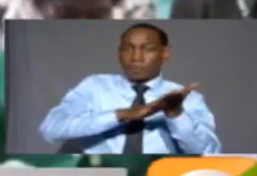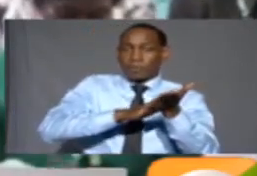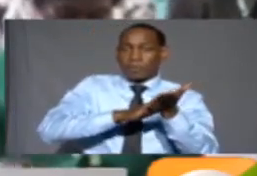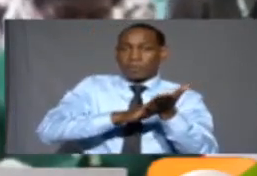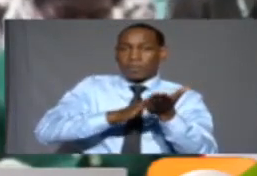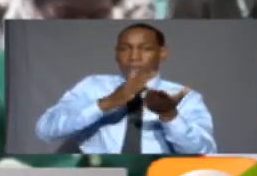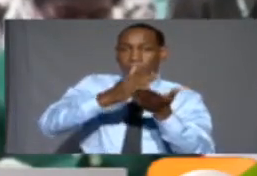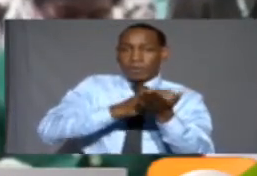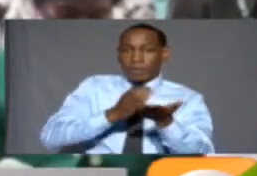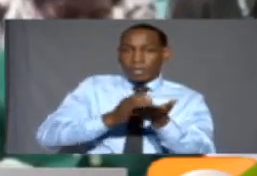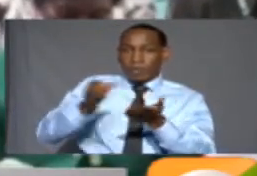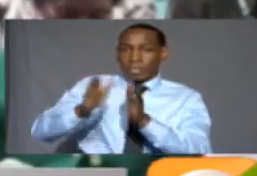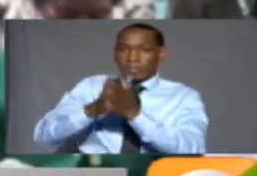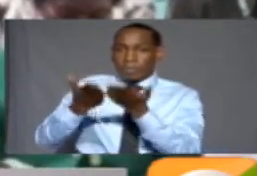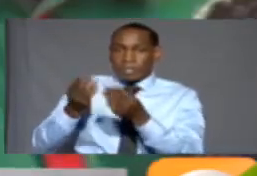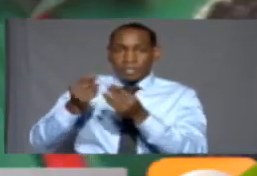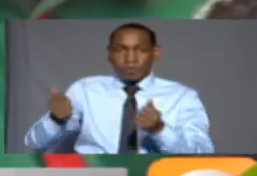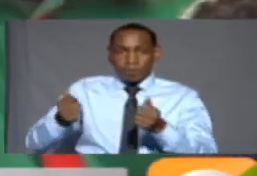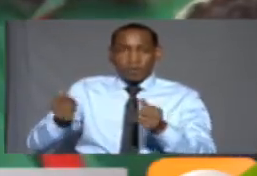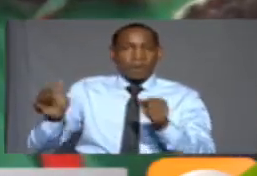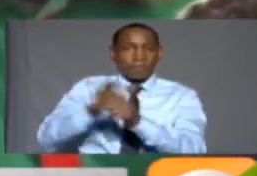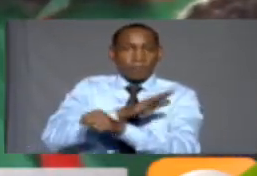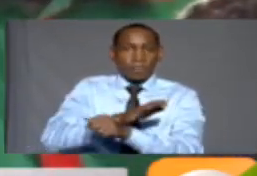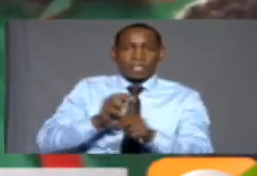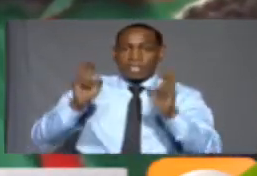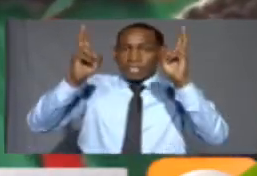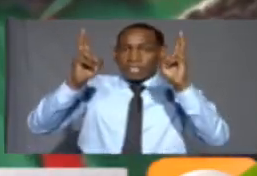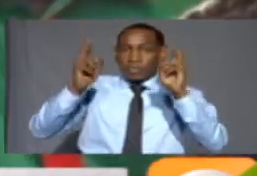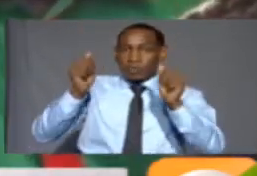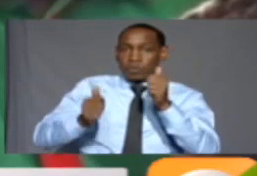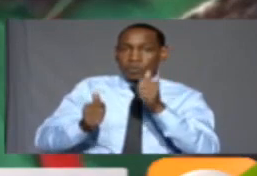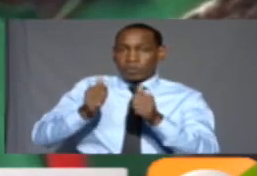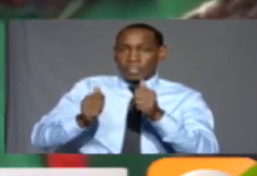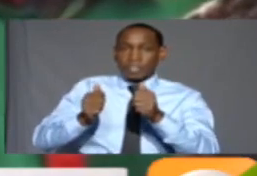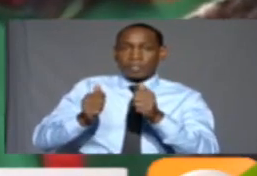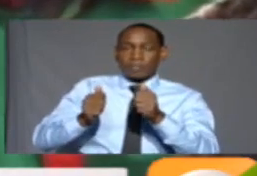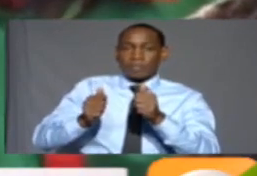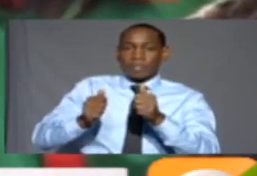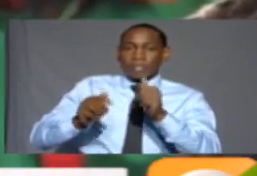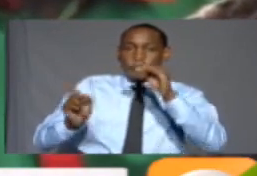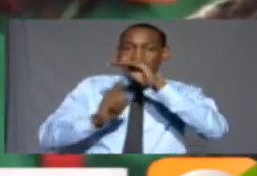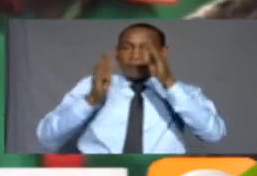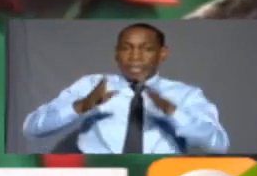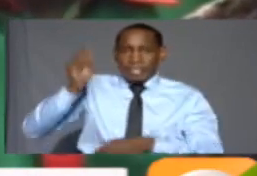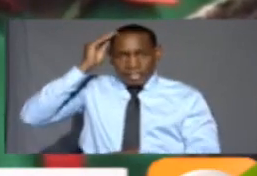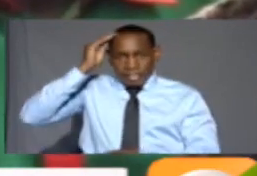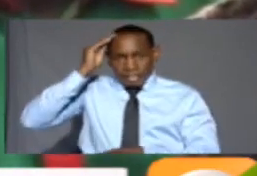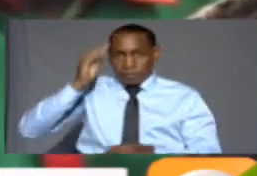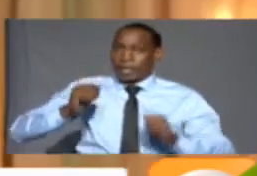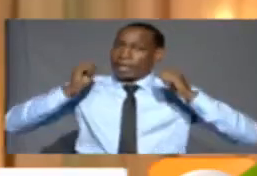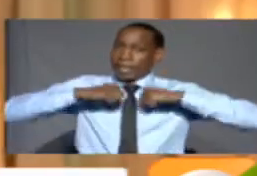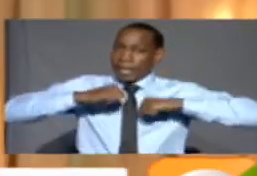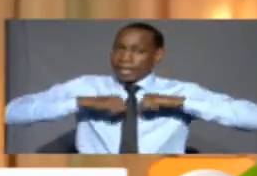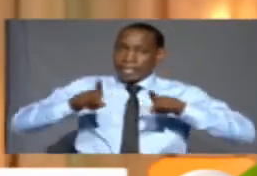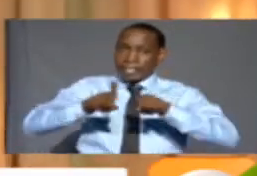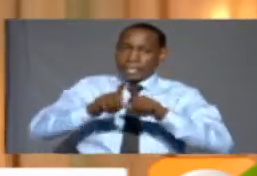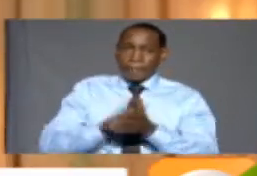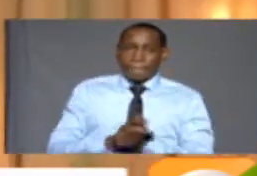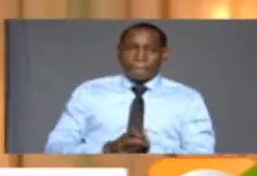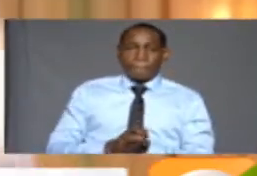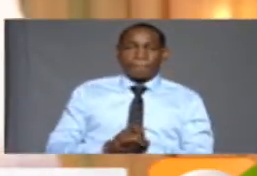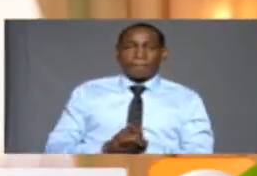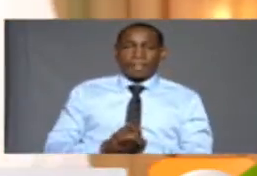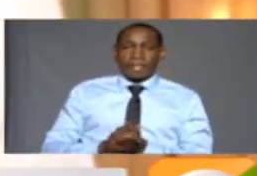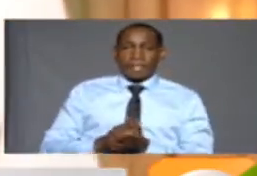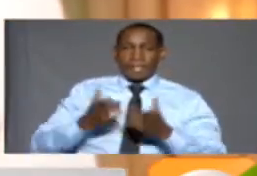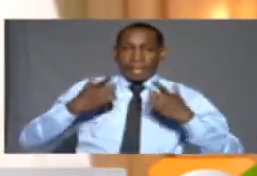utoaji vitabu kutumika kama suluhu ya kudumu, swala ambalo waziri George Magoha alionekana kukubaliana nalo. Let the data